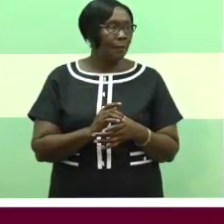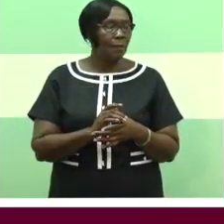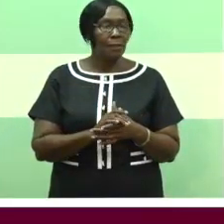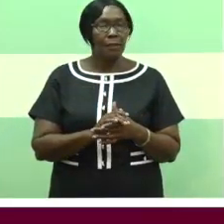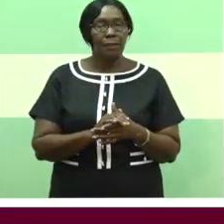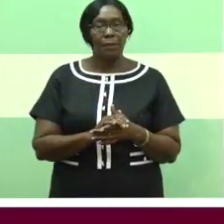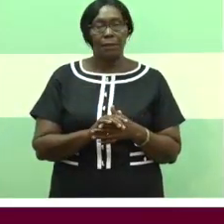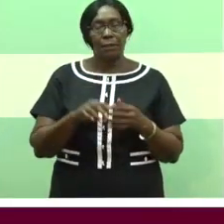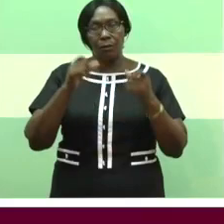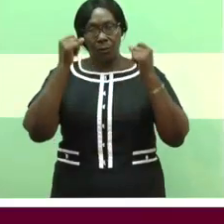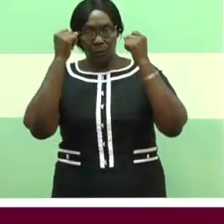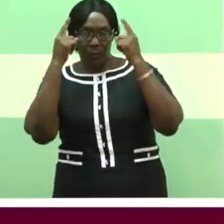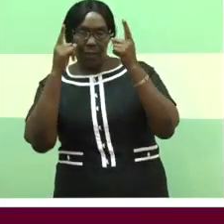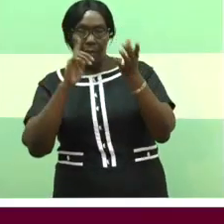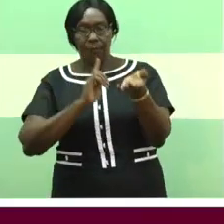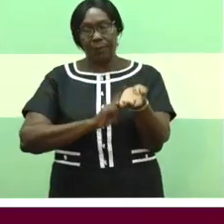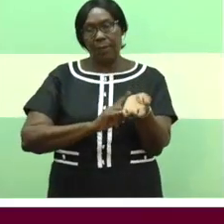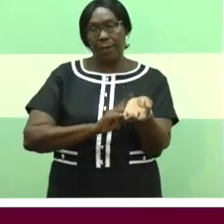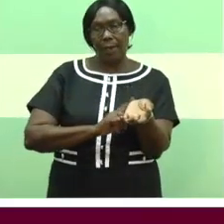our wake-up time,